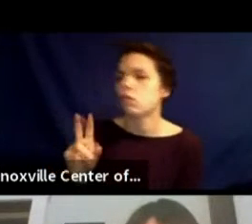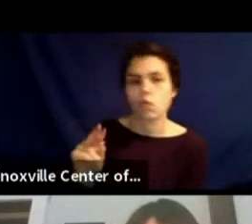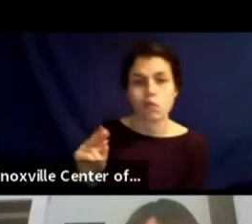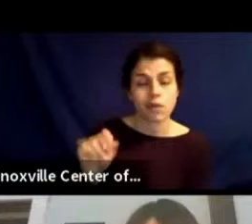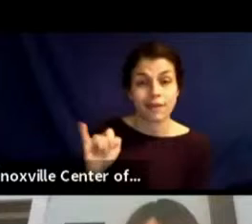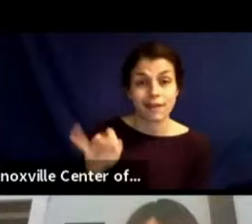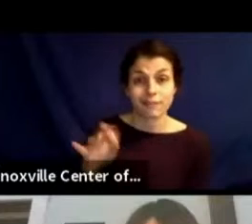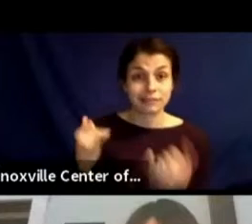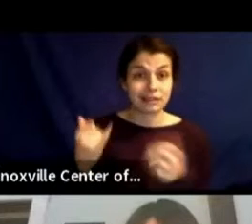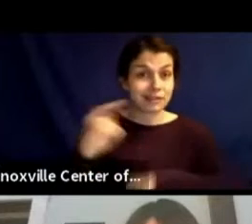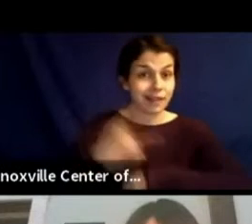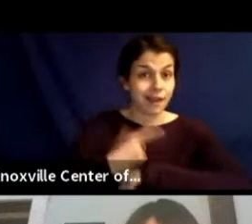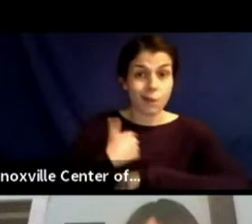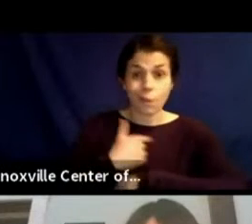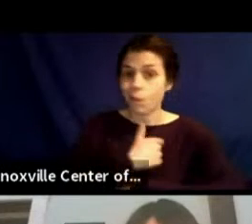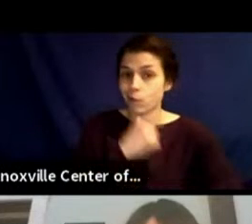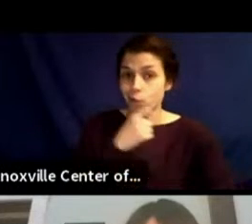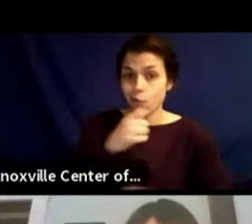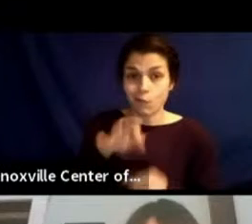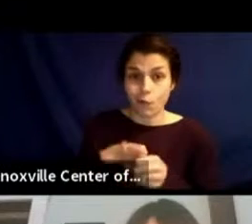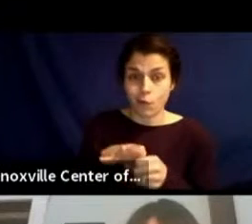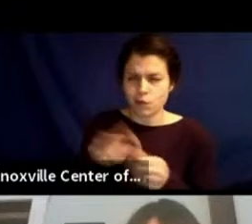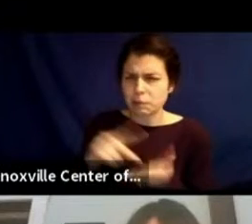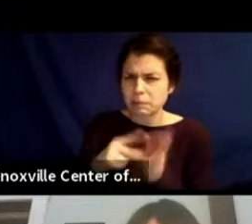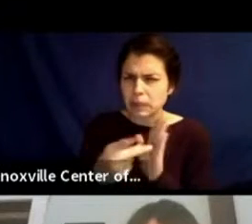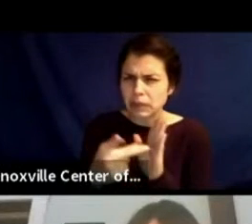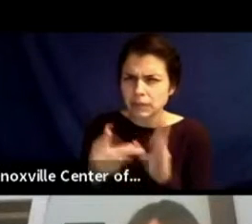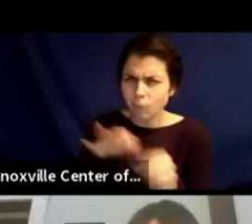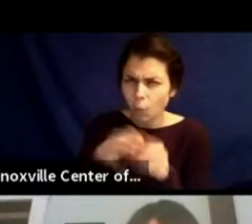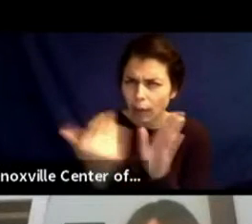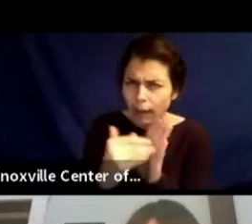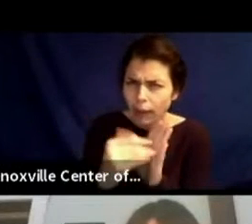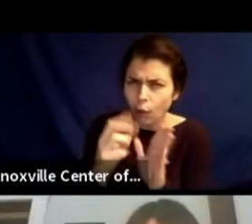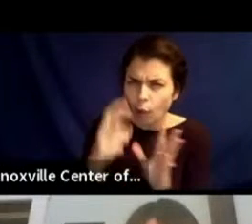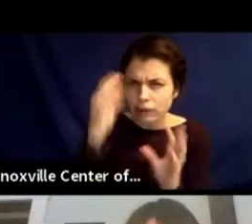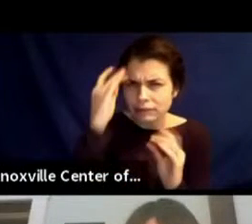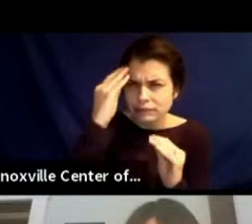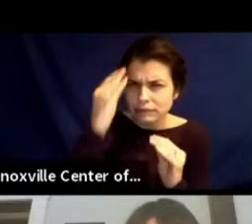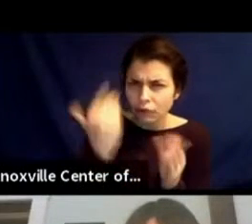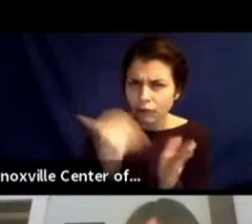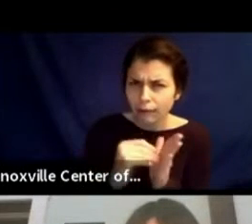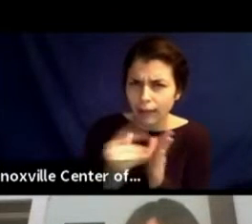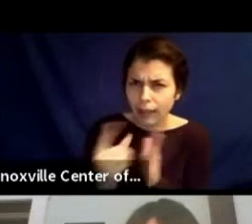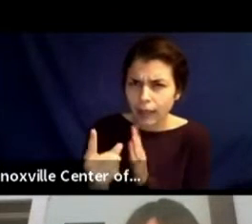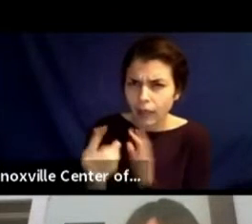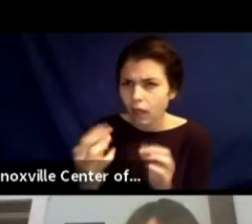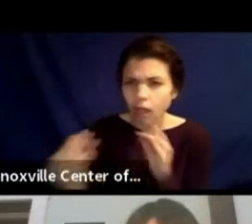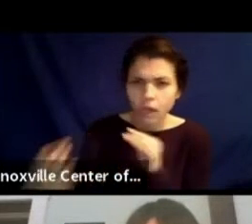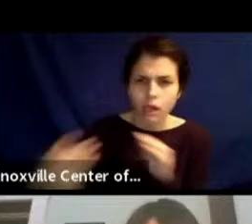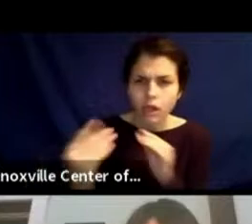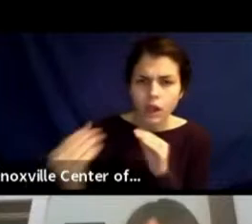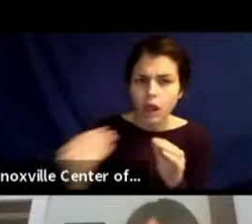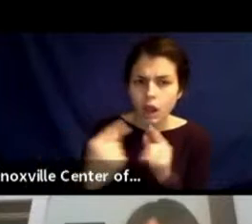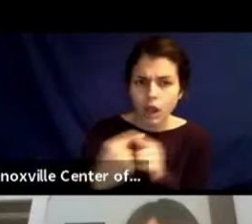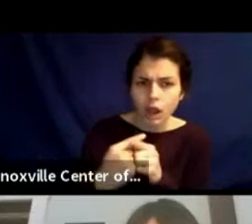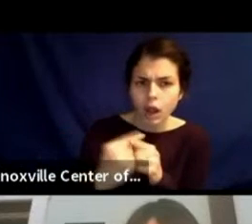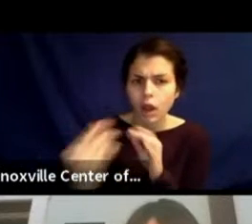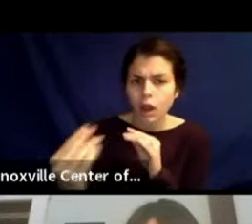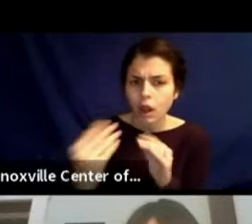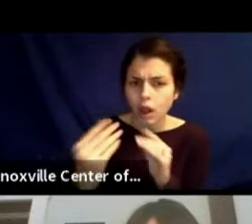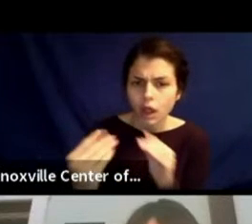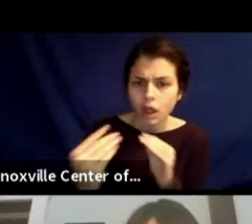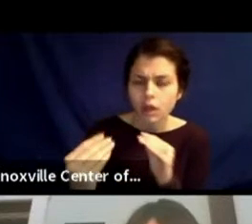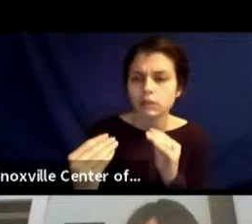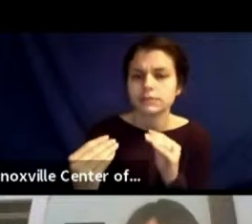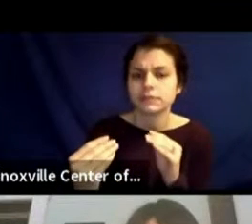today, you mean vote on it again or consider it again? If it expires on the 6th and our meeting is on the 30th. Consider it again at the next